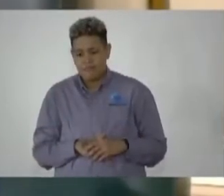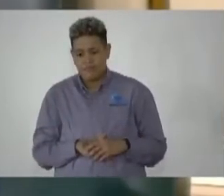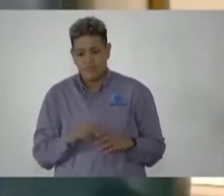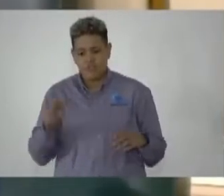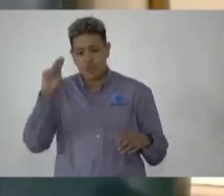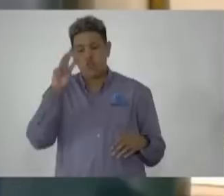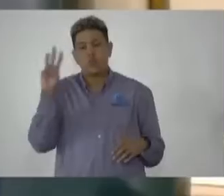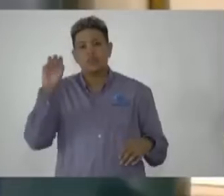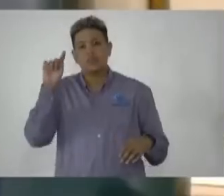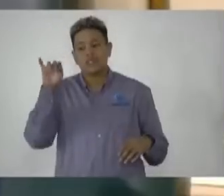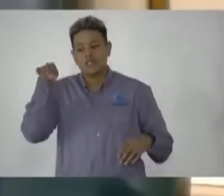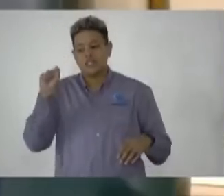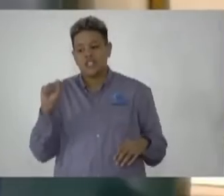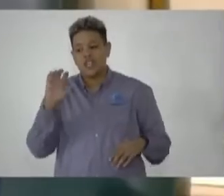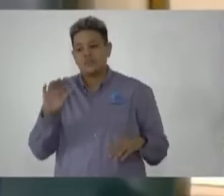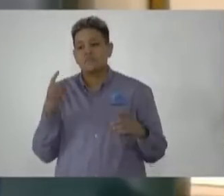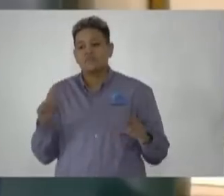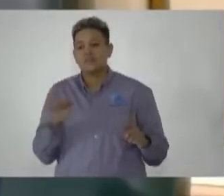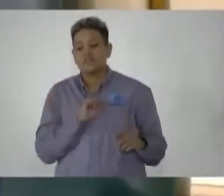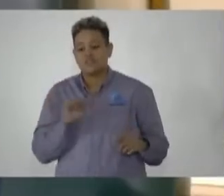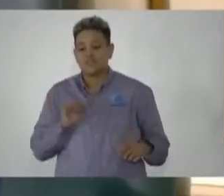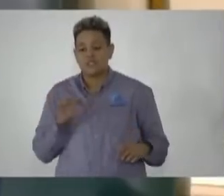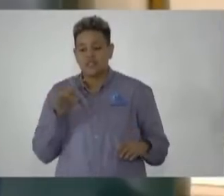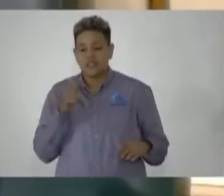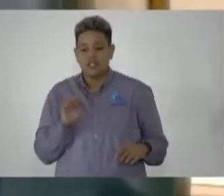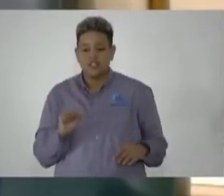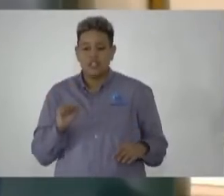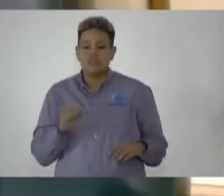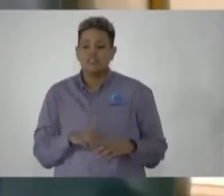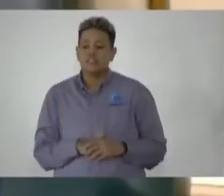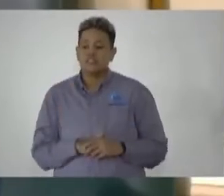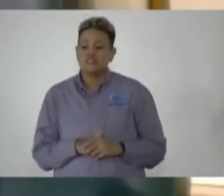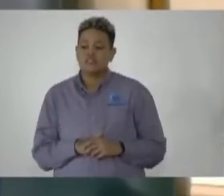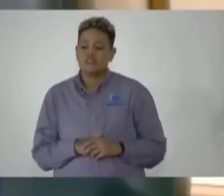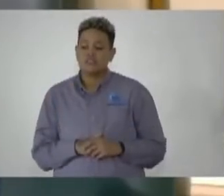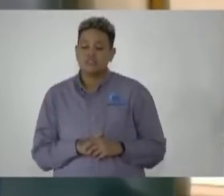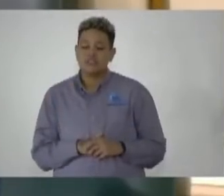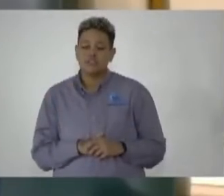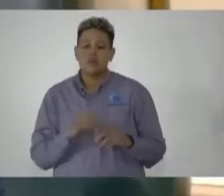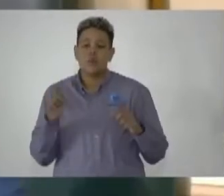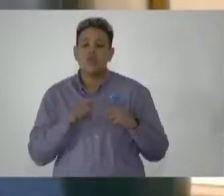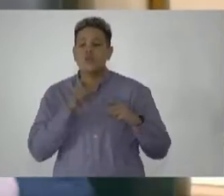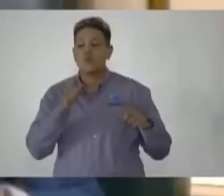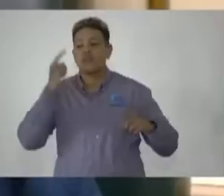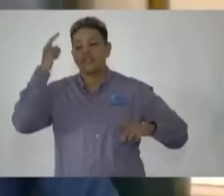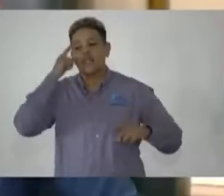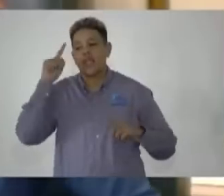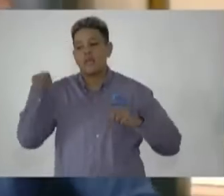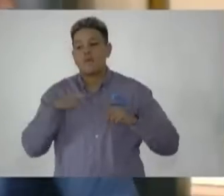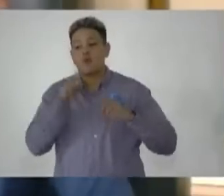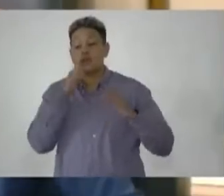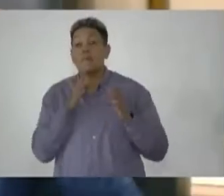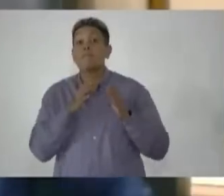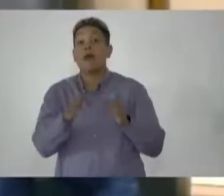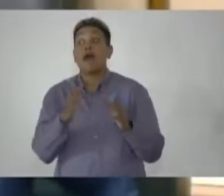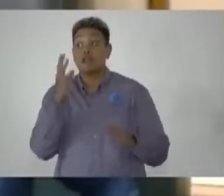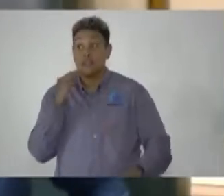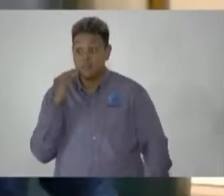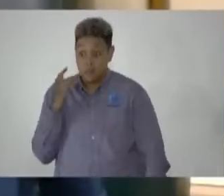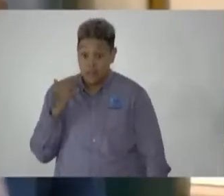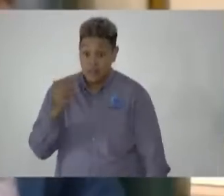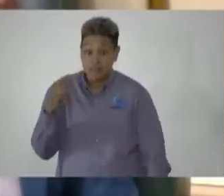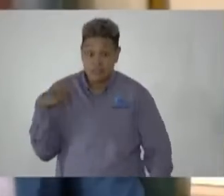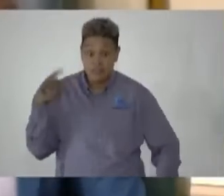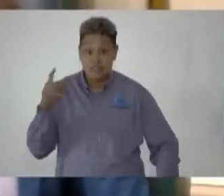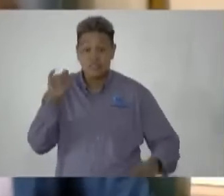Northwest St. James, yes, Senator Charles. And when you think about the path that has been traveled since